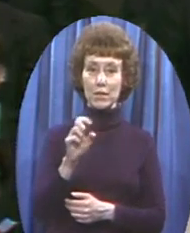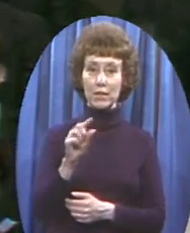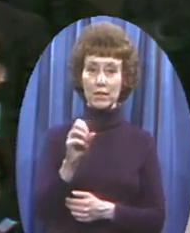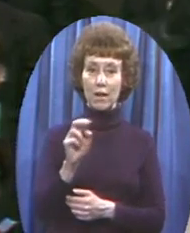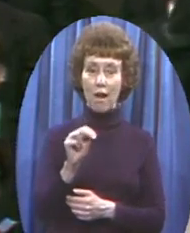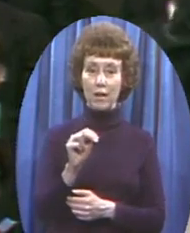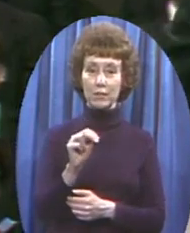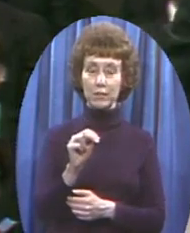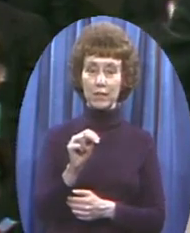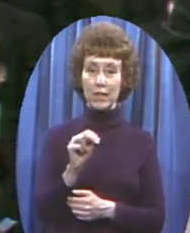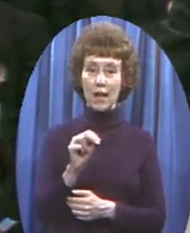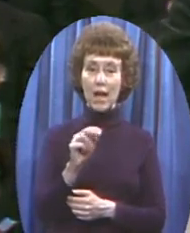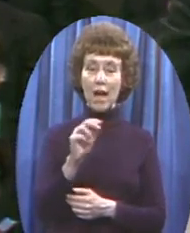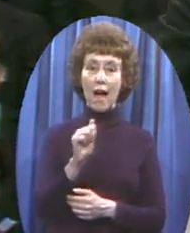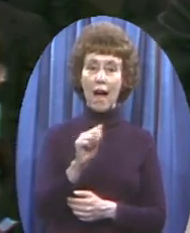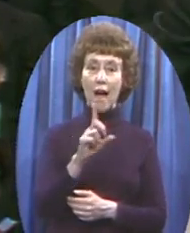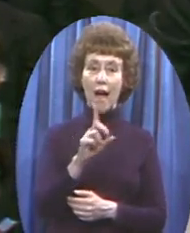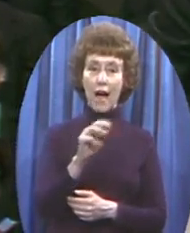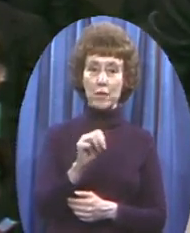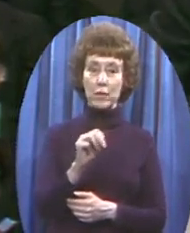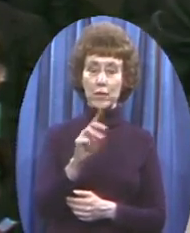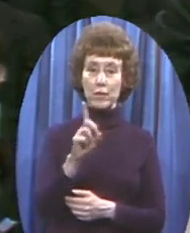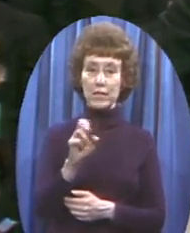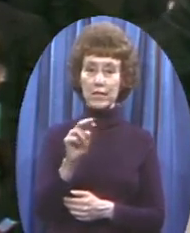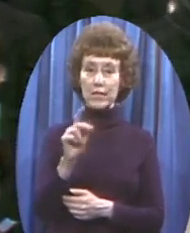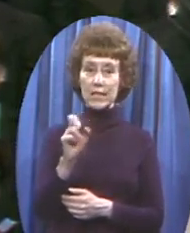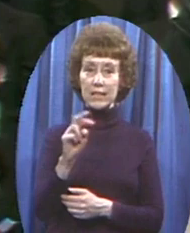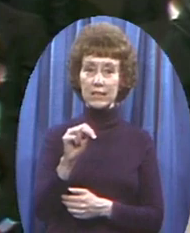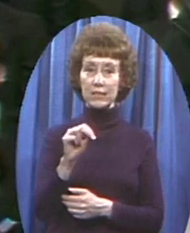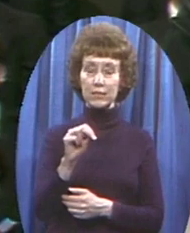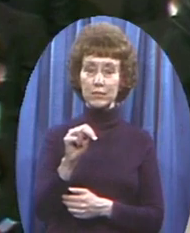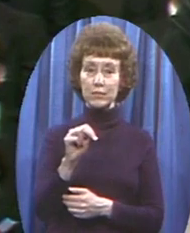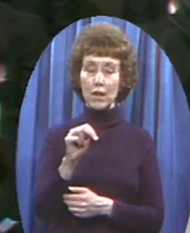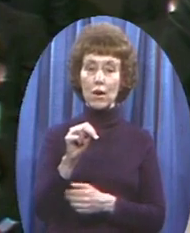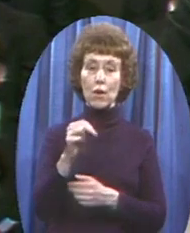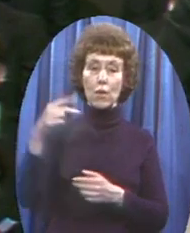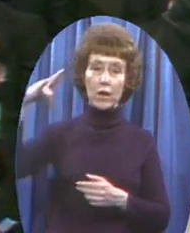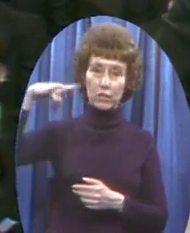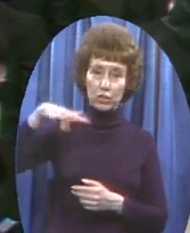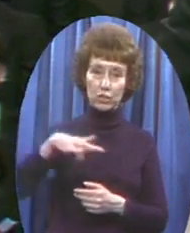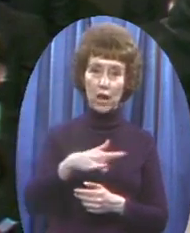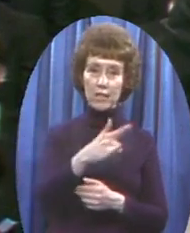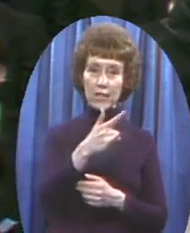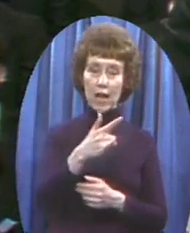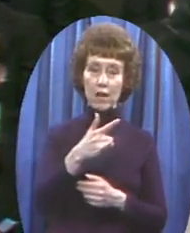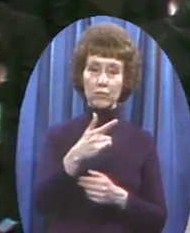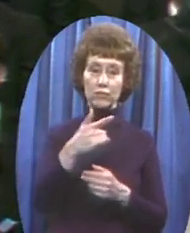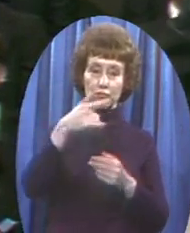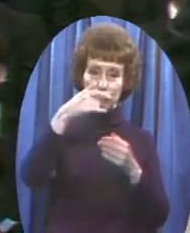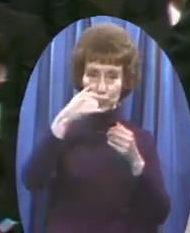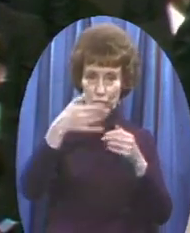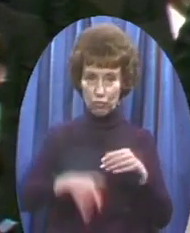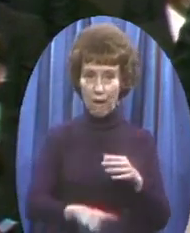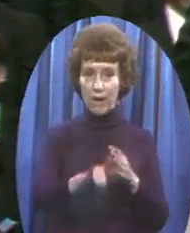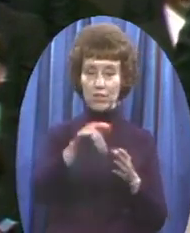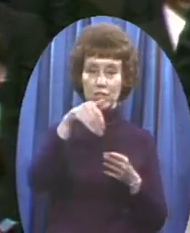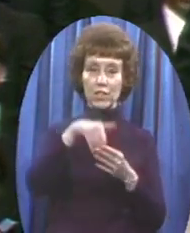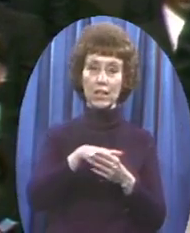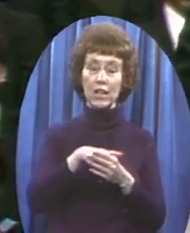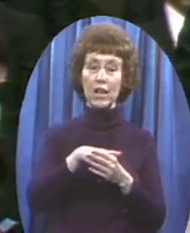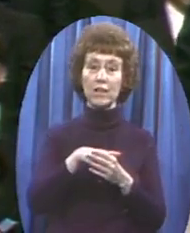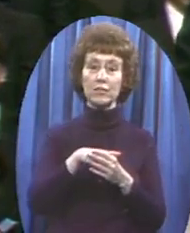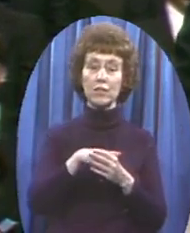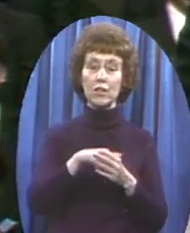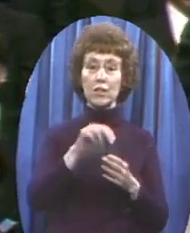Admiral Denton was shot down on a bombing mission over North Vietnam. He was 7 years and 7 months in a